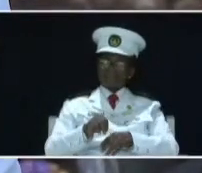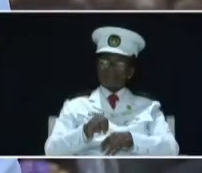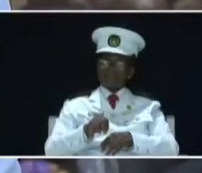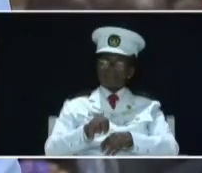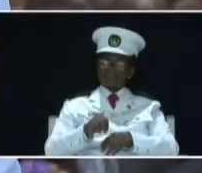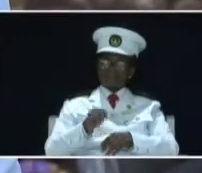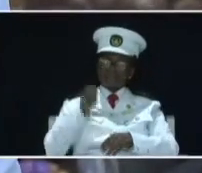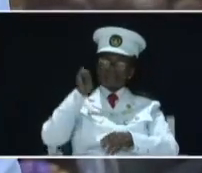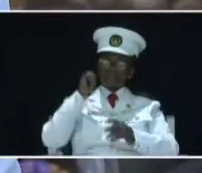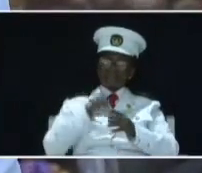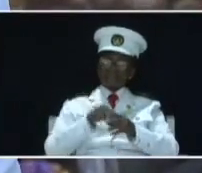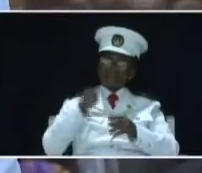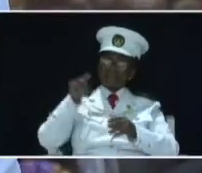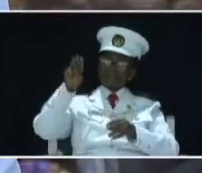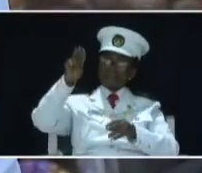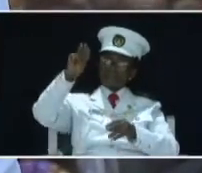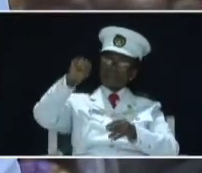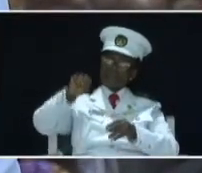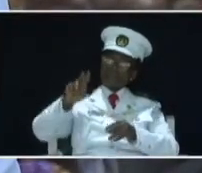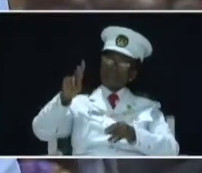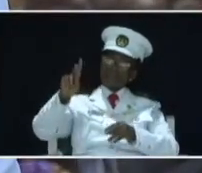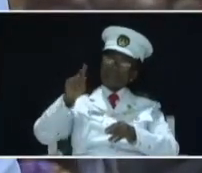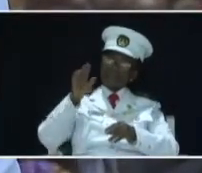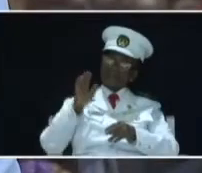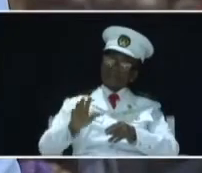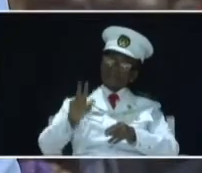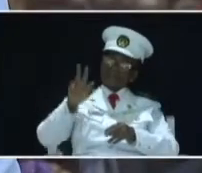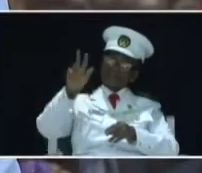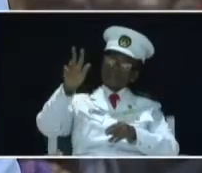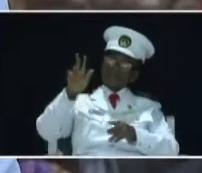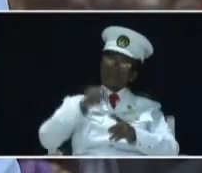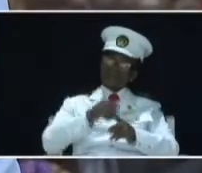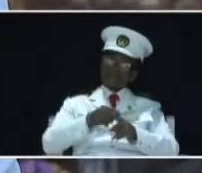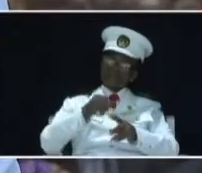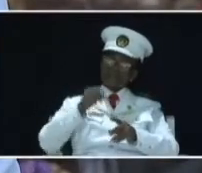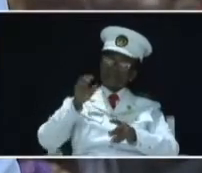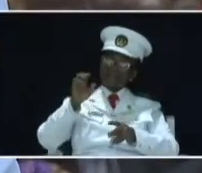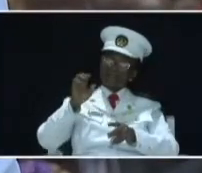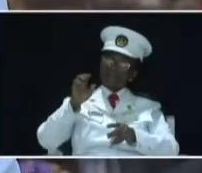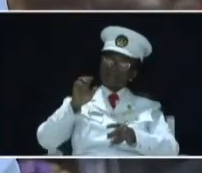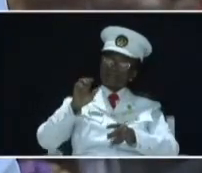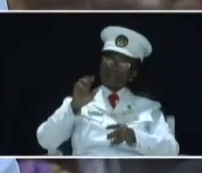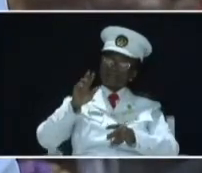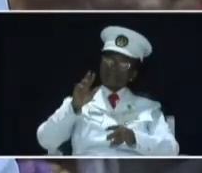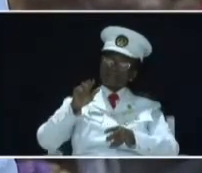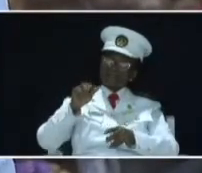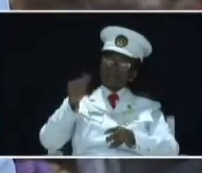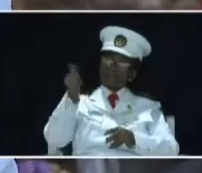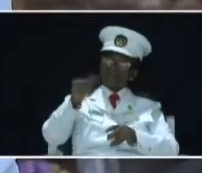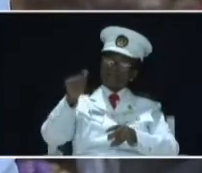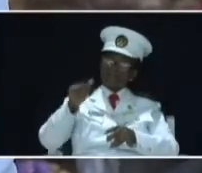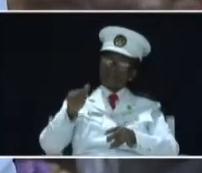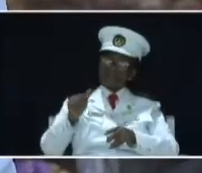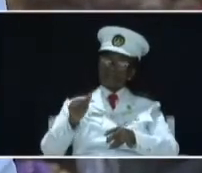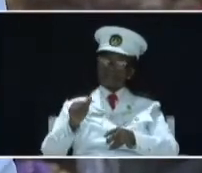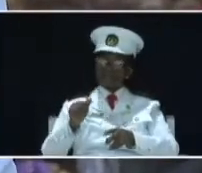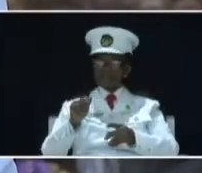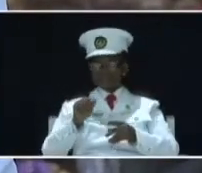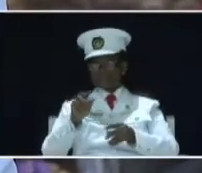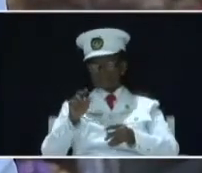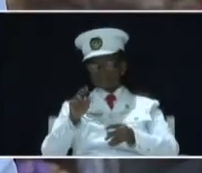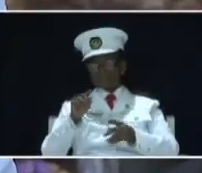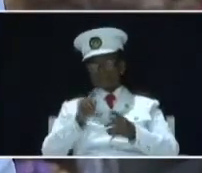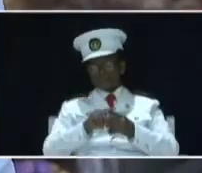In Mark chapter 3, from verse 13 to 15, Mark chapter 3, from verse 13 to 15, when he